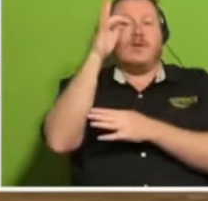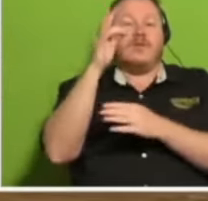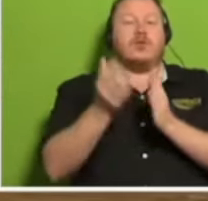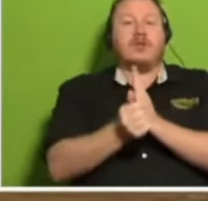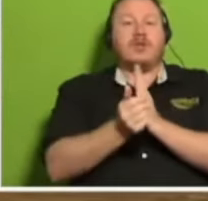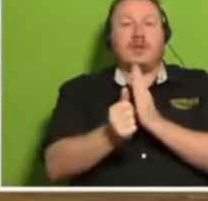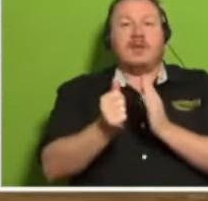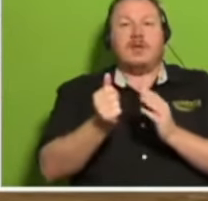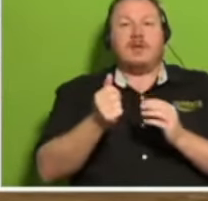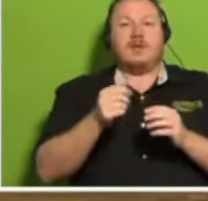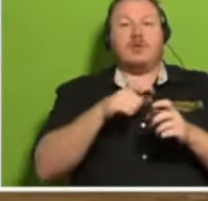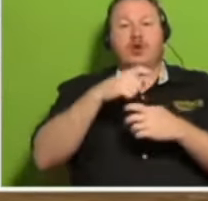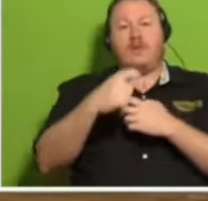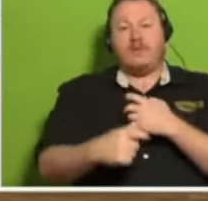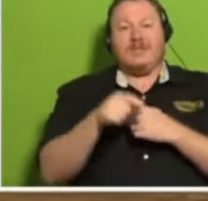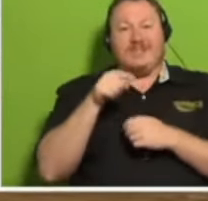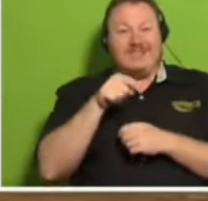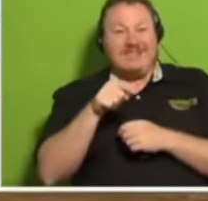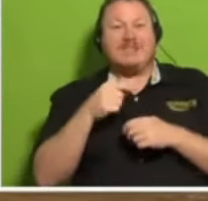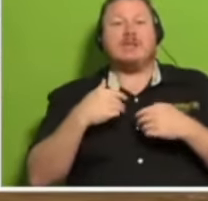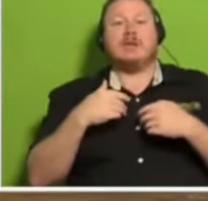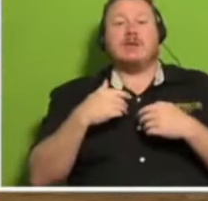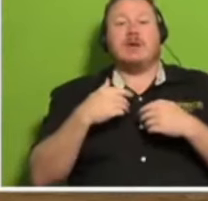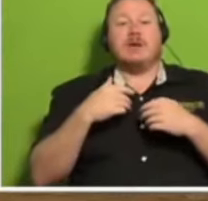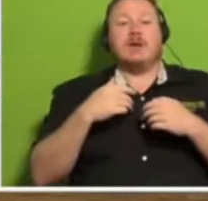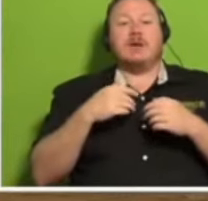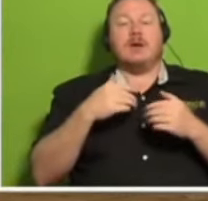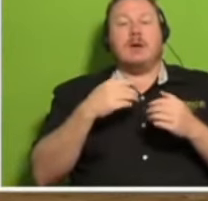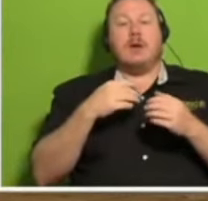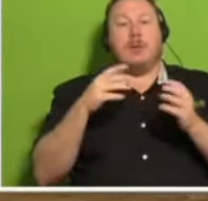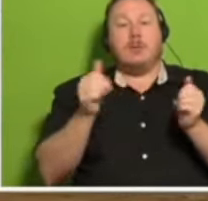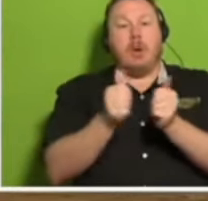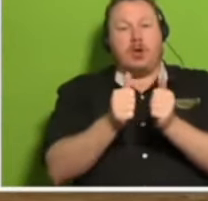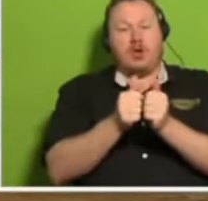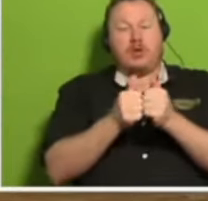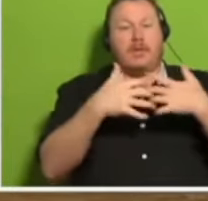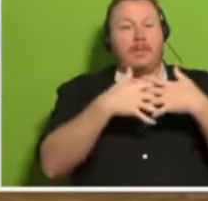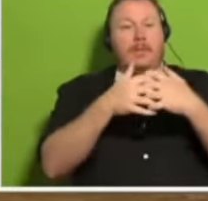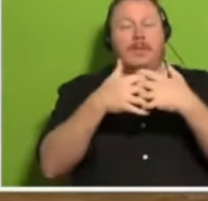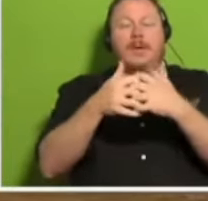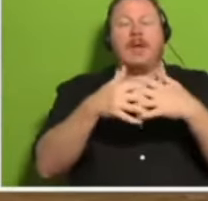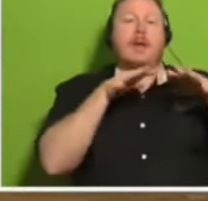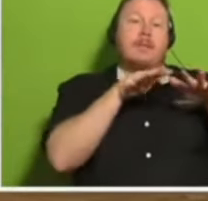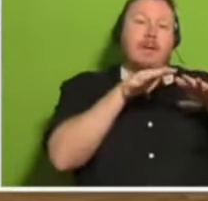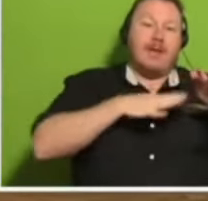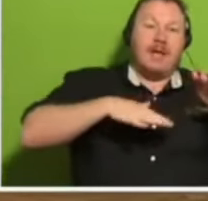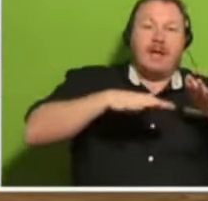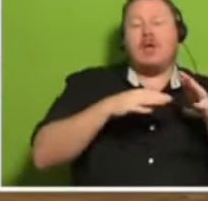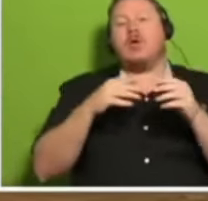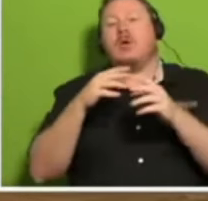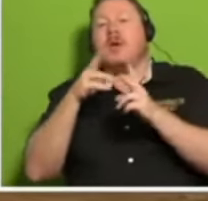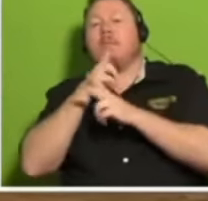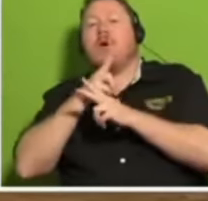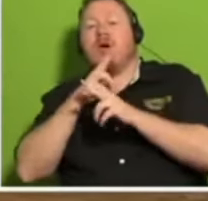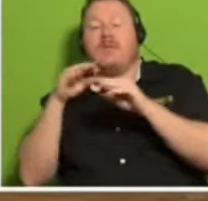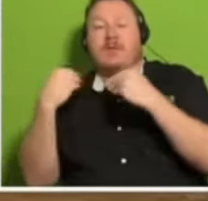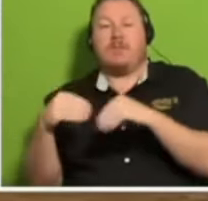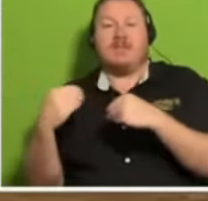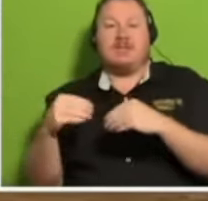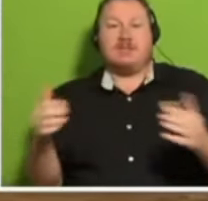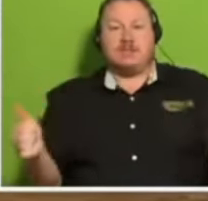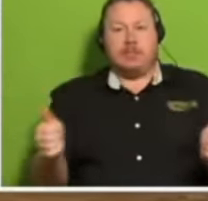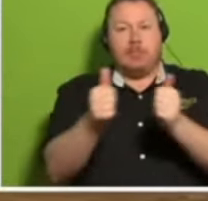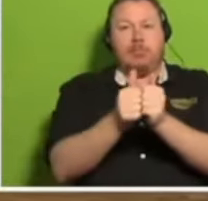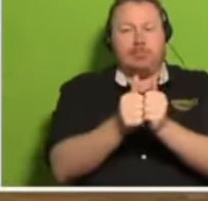Conference as a platform to strengthen meaningful partnerships between the public and private sector to explore opportunities for